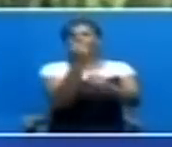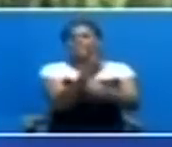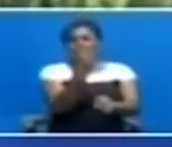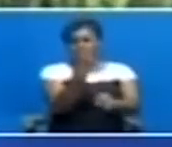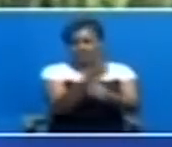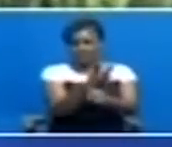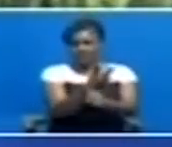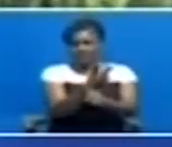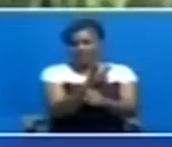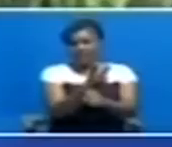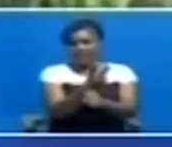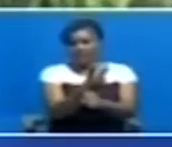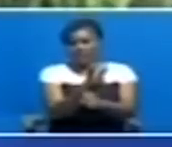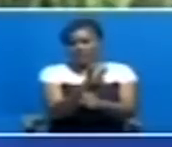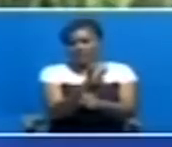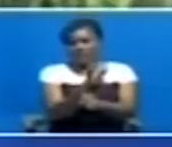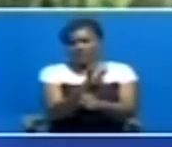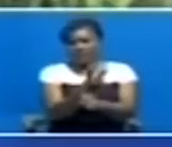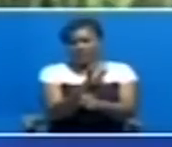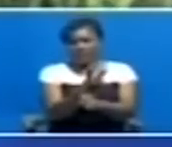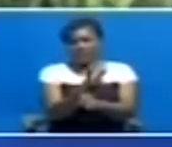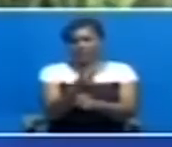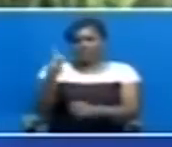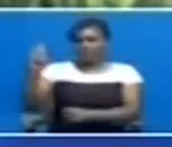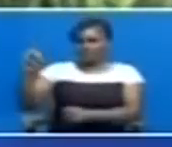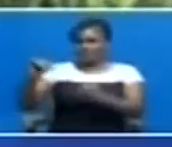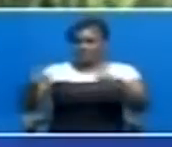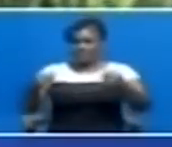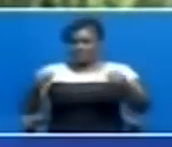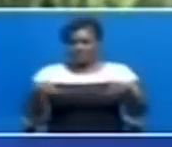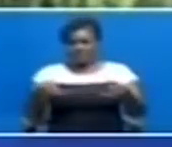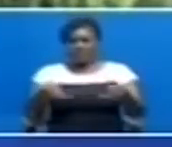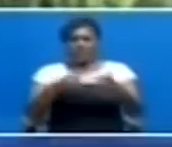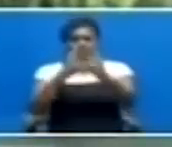the World Trade Organization Ministerial Conference. For KTN News, I'm Zinzi Kibiku.